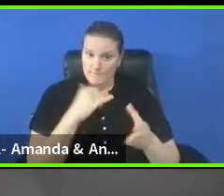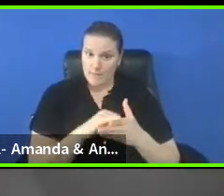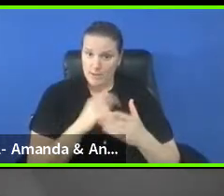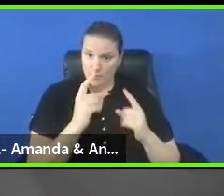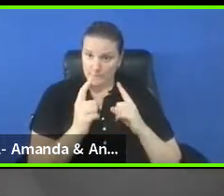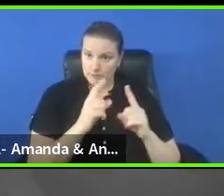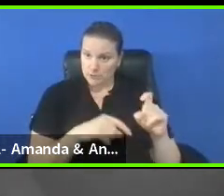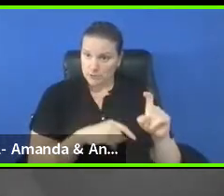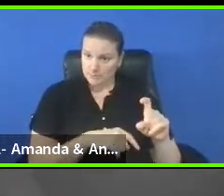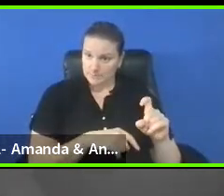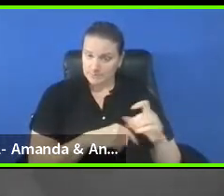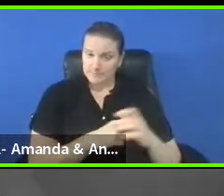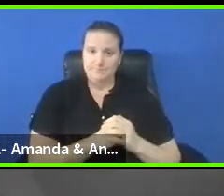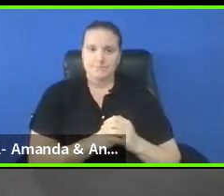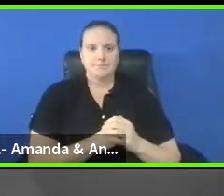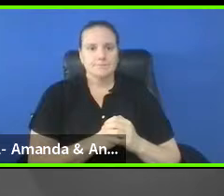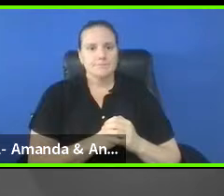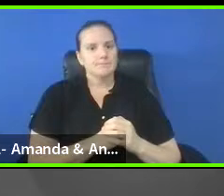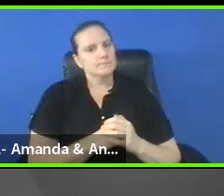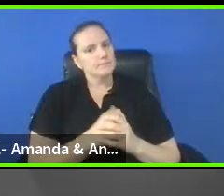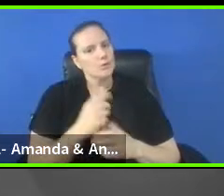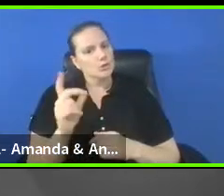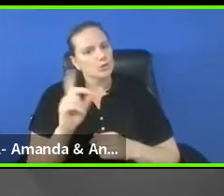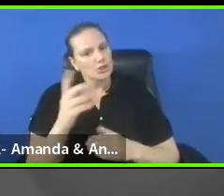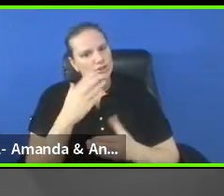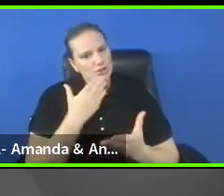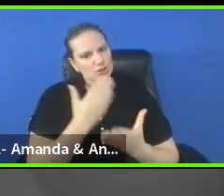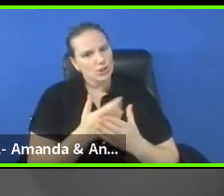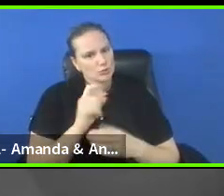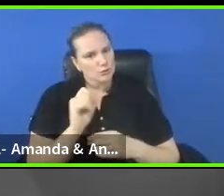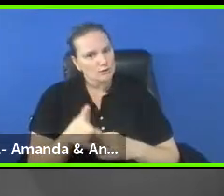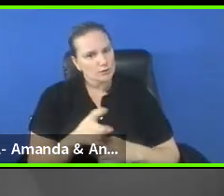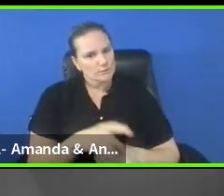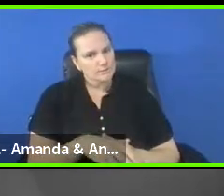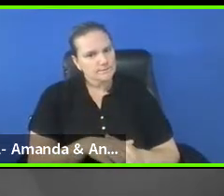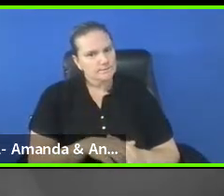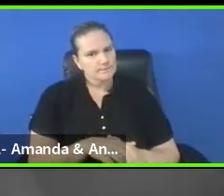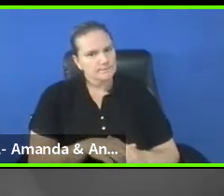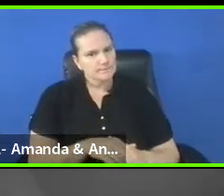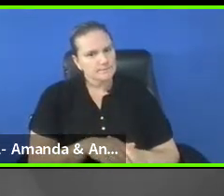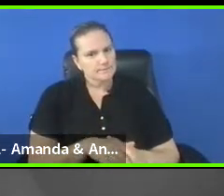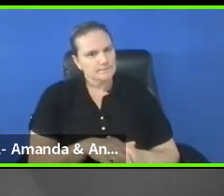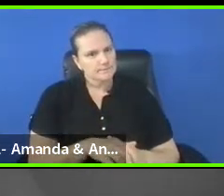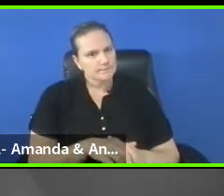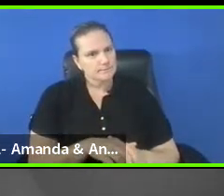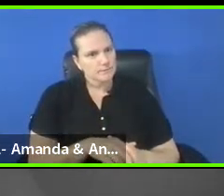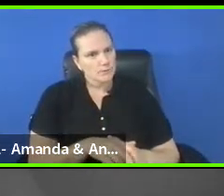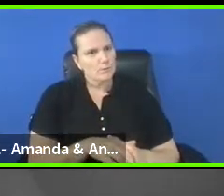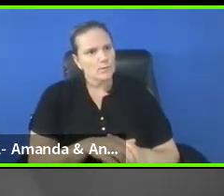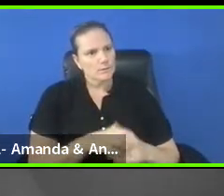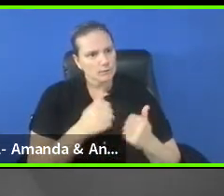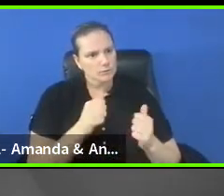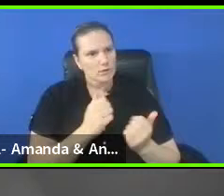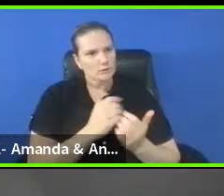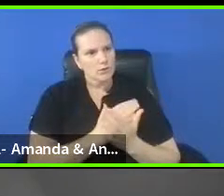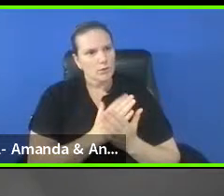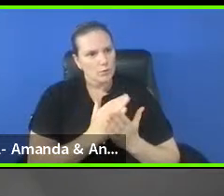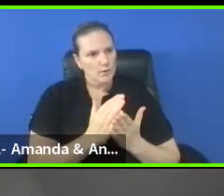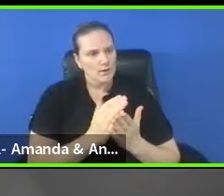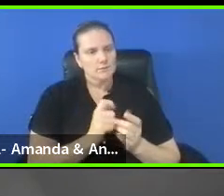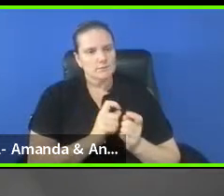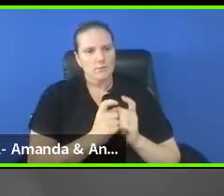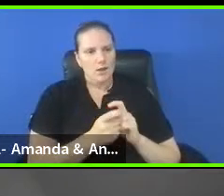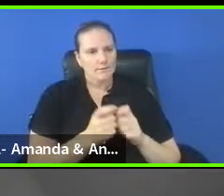conversation? Darcy, that's a great question. We have been trying to get through this modified locally